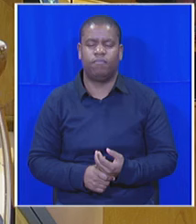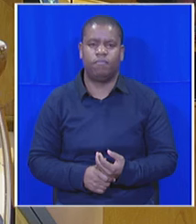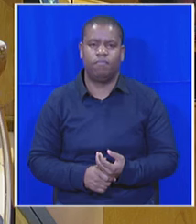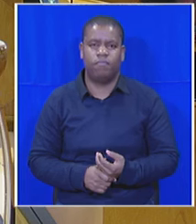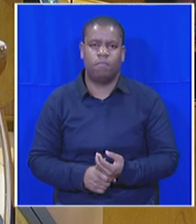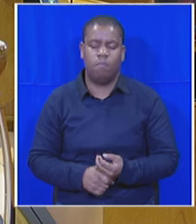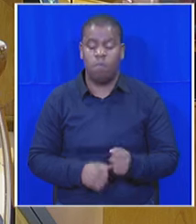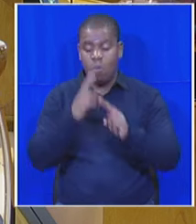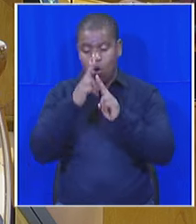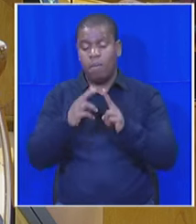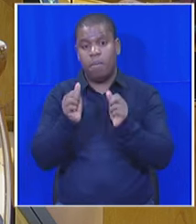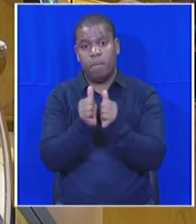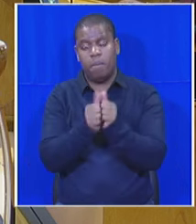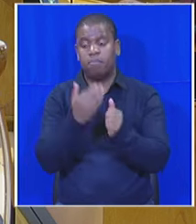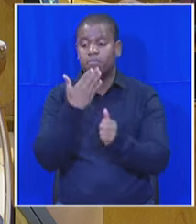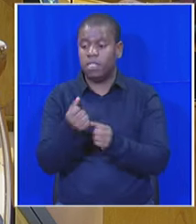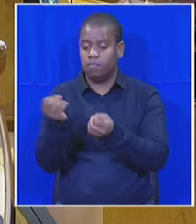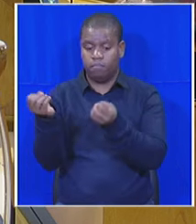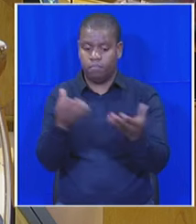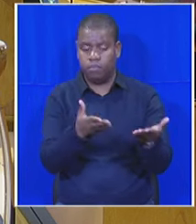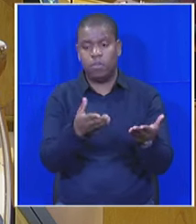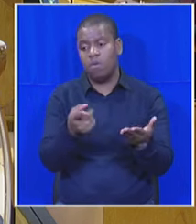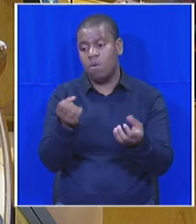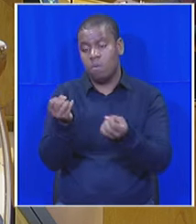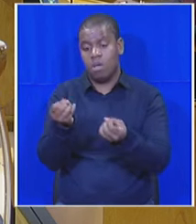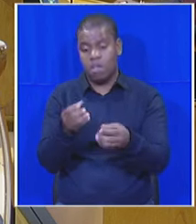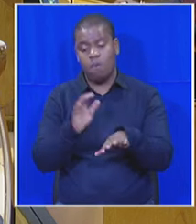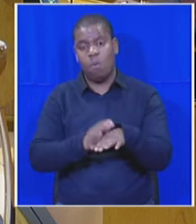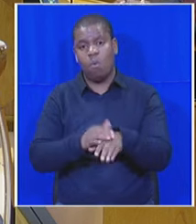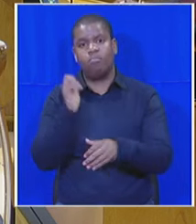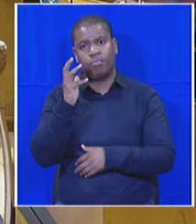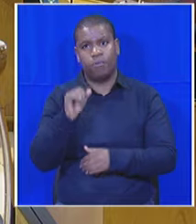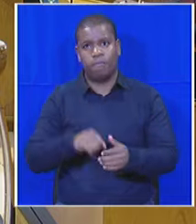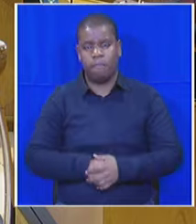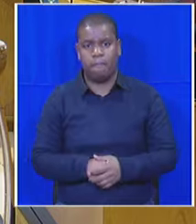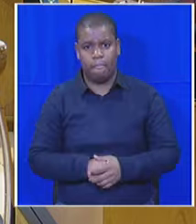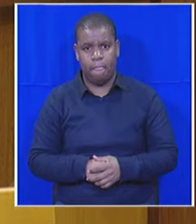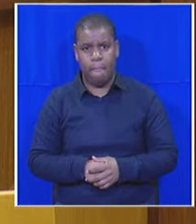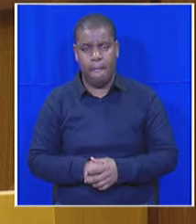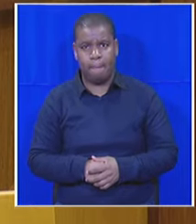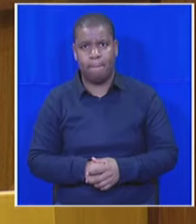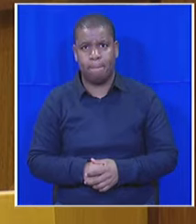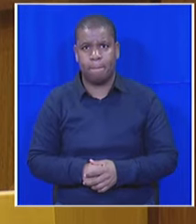Honorable Members, can we please allow the Speaker on the podium to make her declaration?